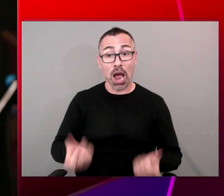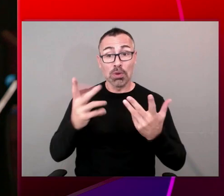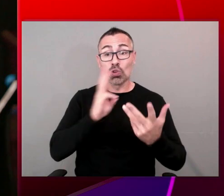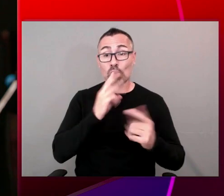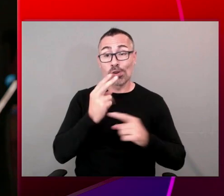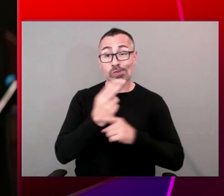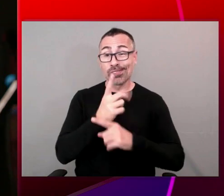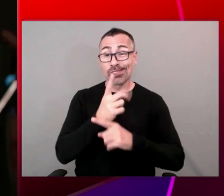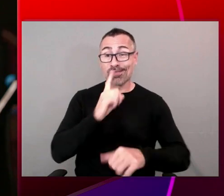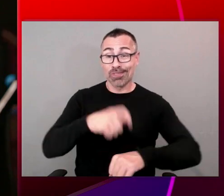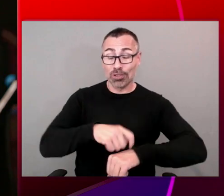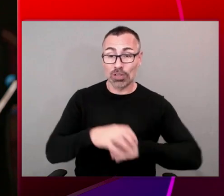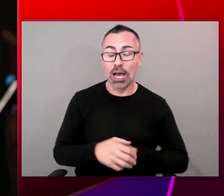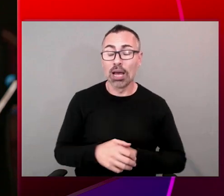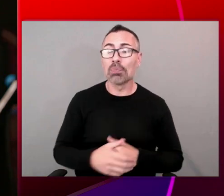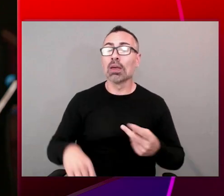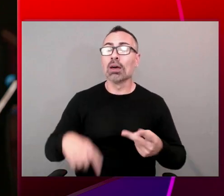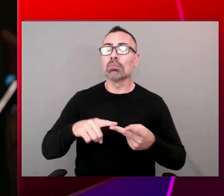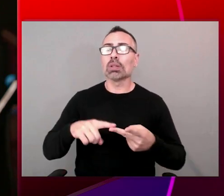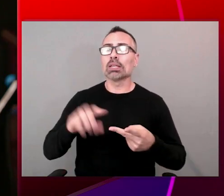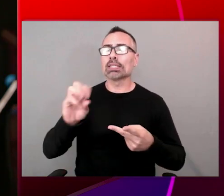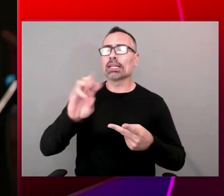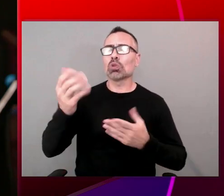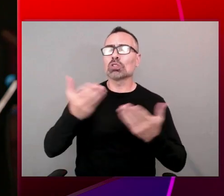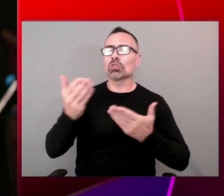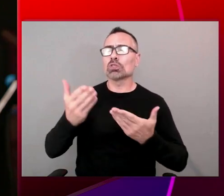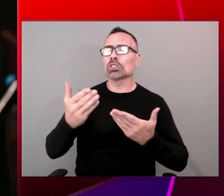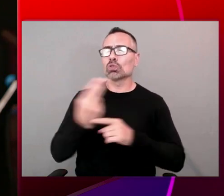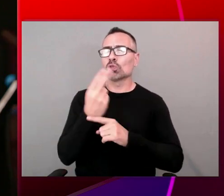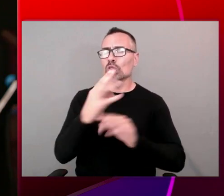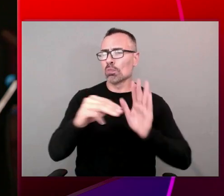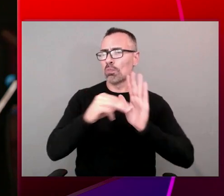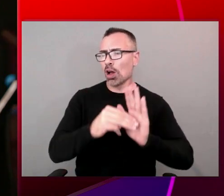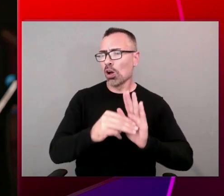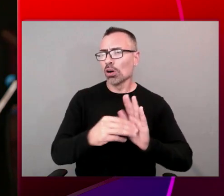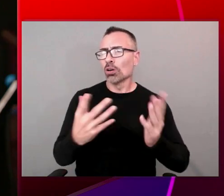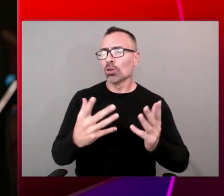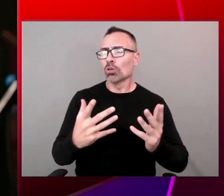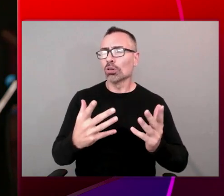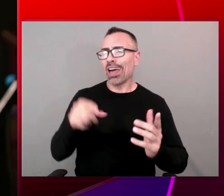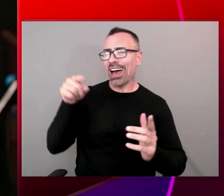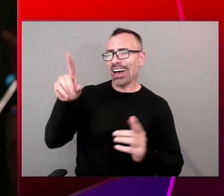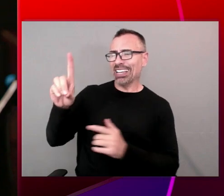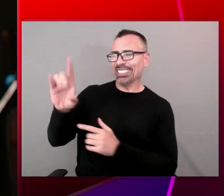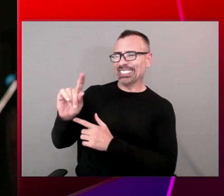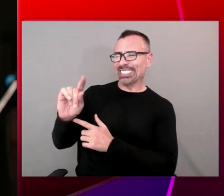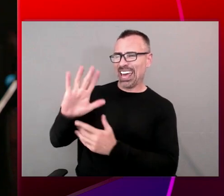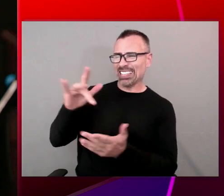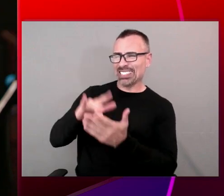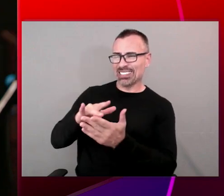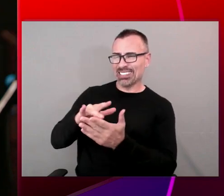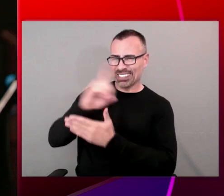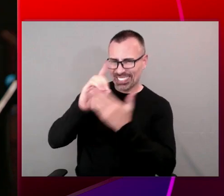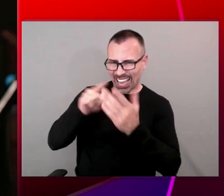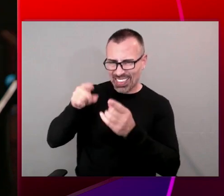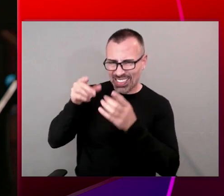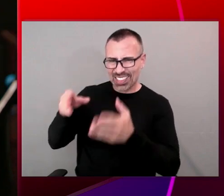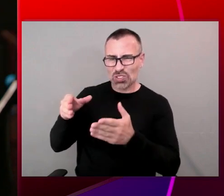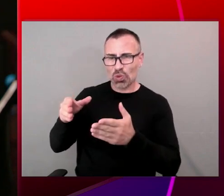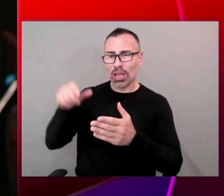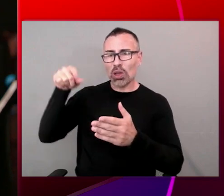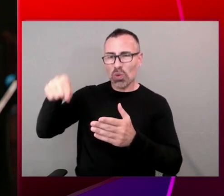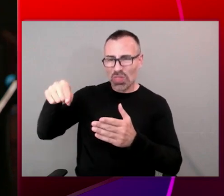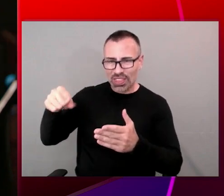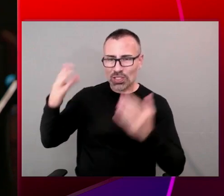AWS services to kind of model out what should a data center of this design type with this cooling system in this